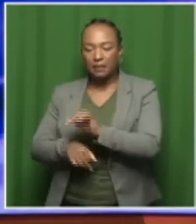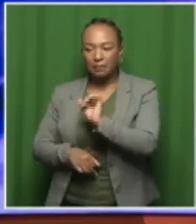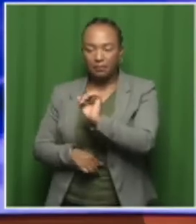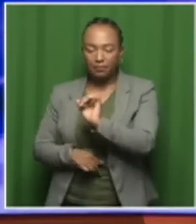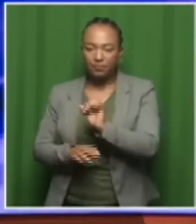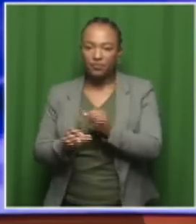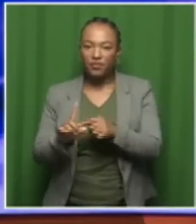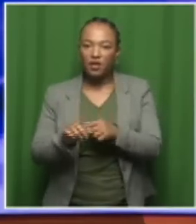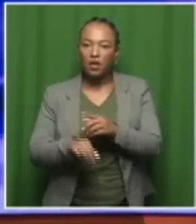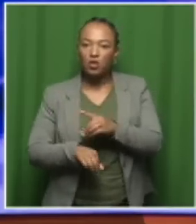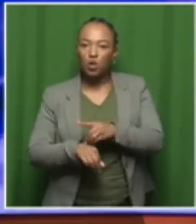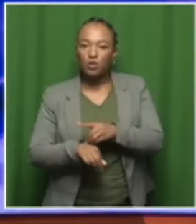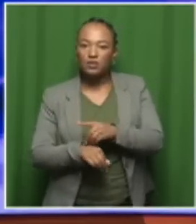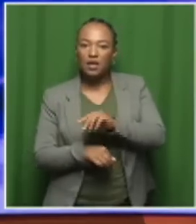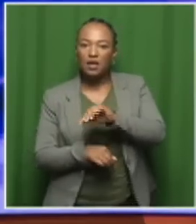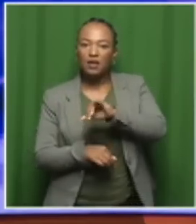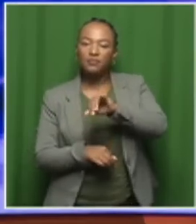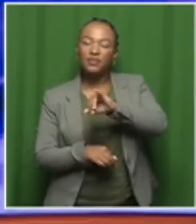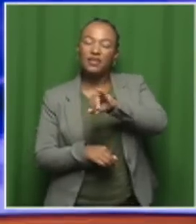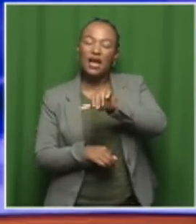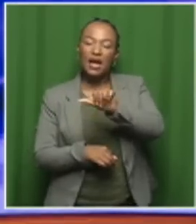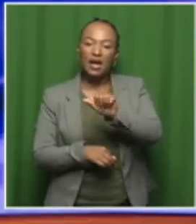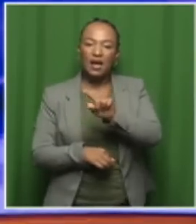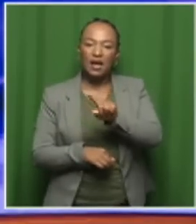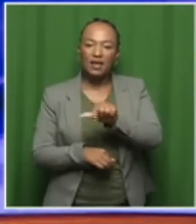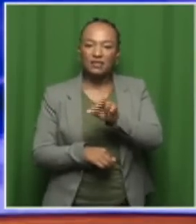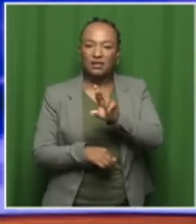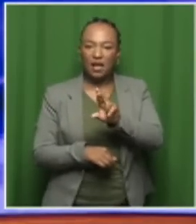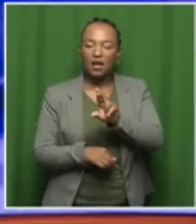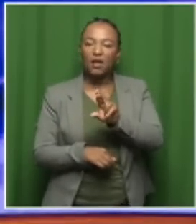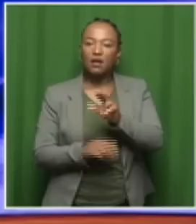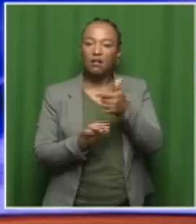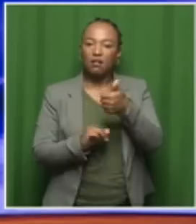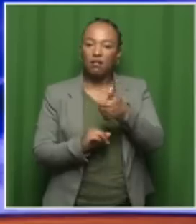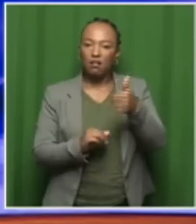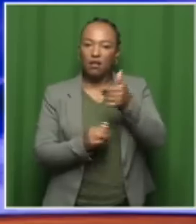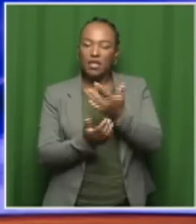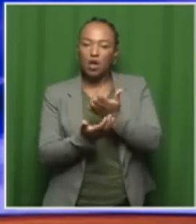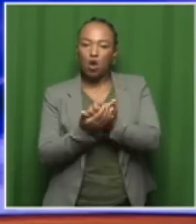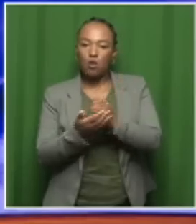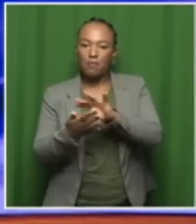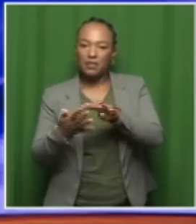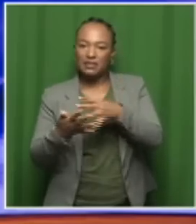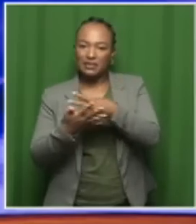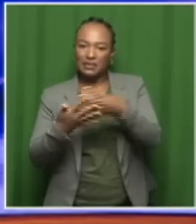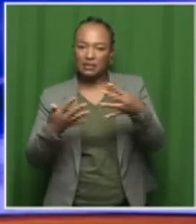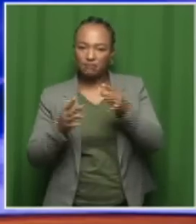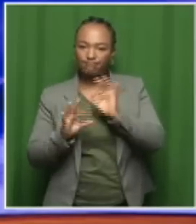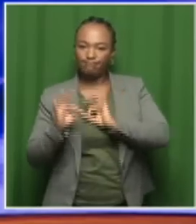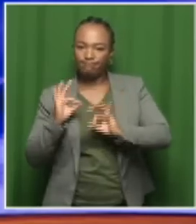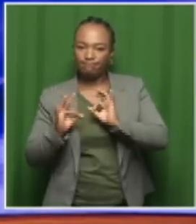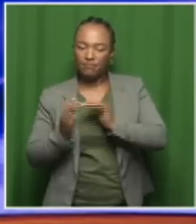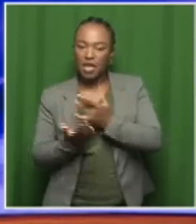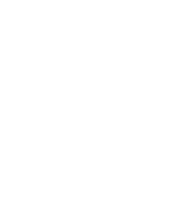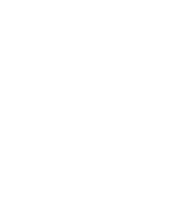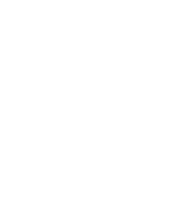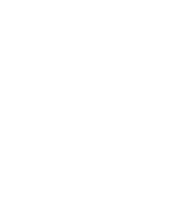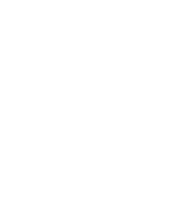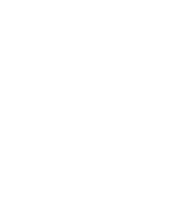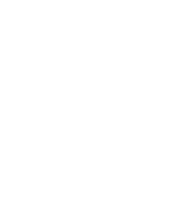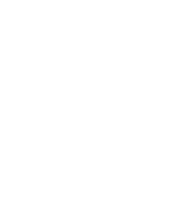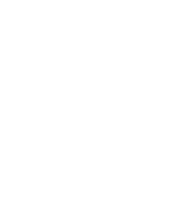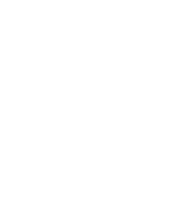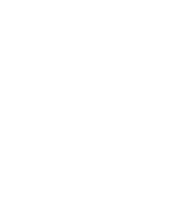was Dr. Azar Jammine, the Director and Chief Economist of Econometrix, giving us his predictions of this year's economic outlook in South Africa.